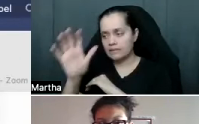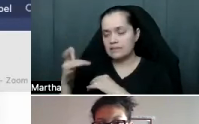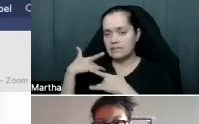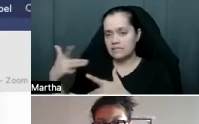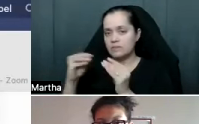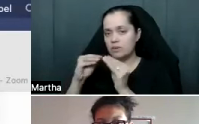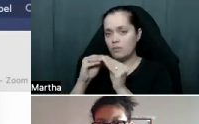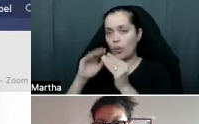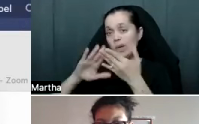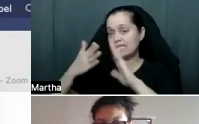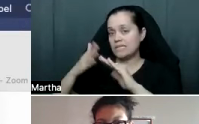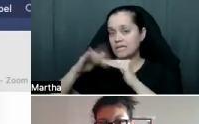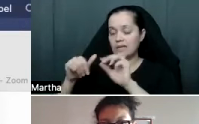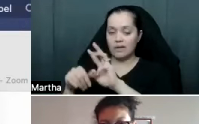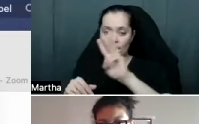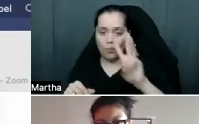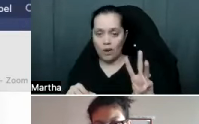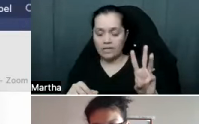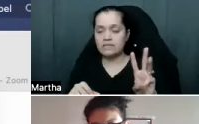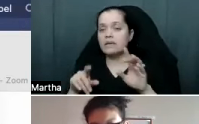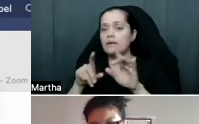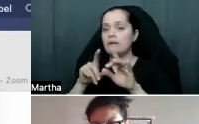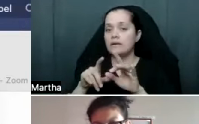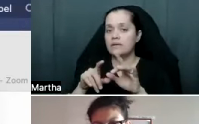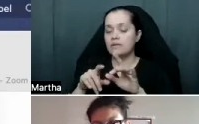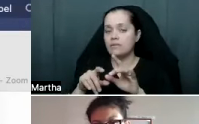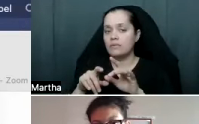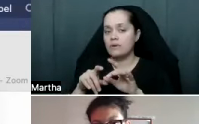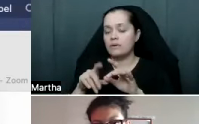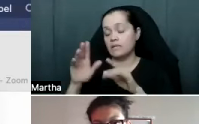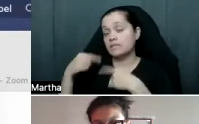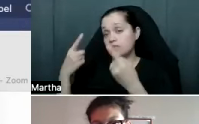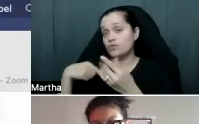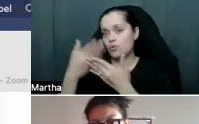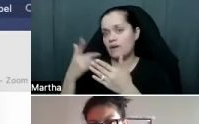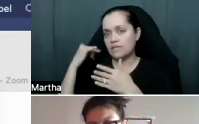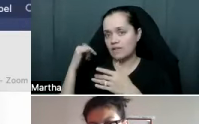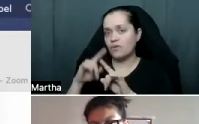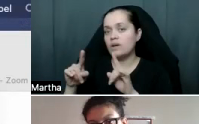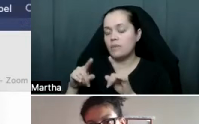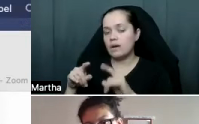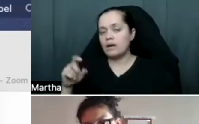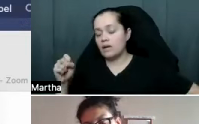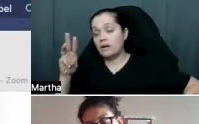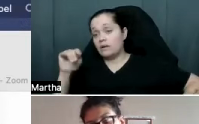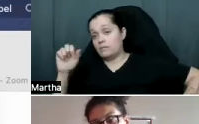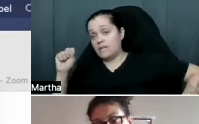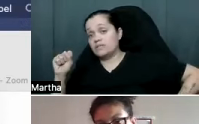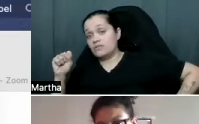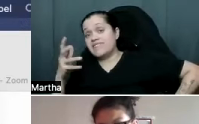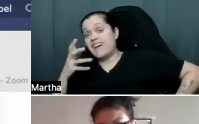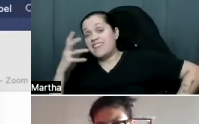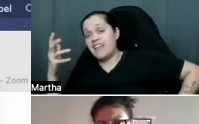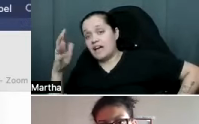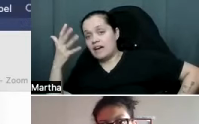more urban than the west side of the United States, at least till you get to California. But Massachusetts has a lot